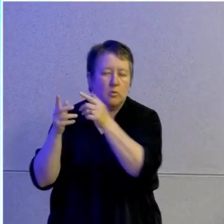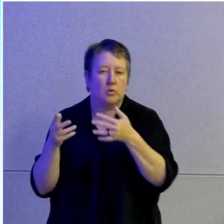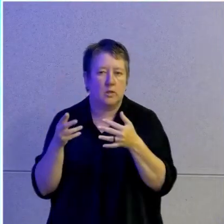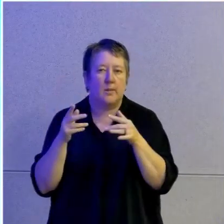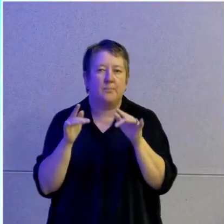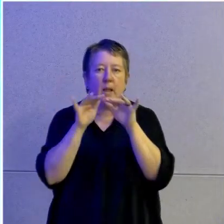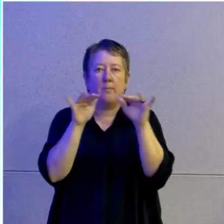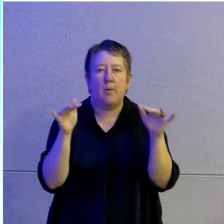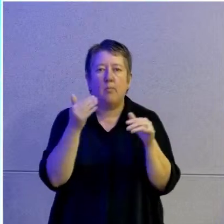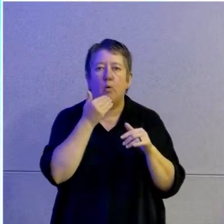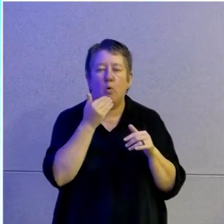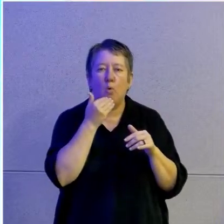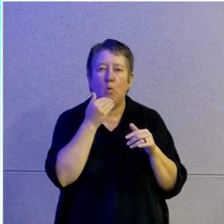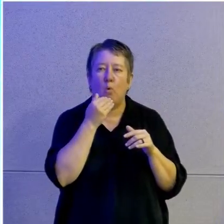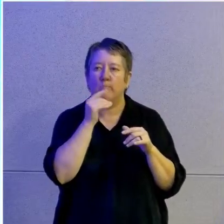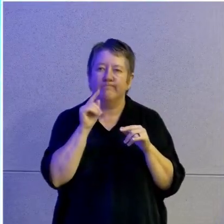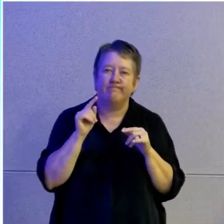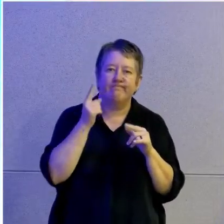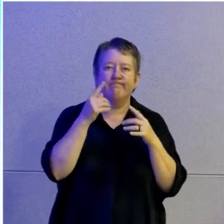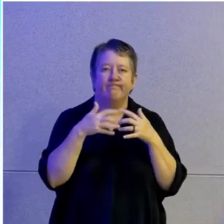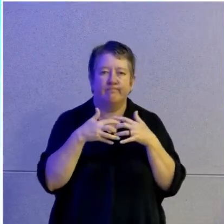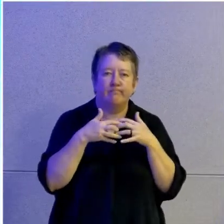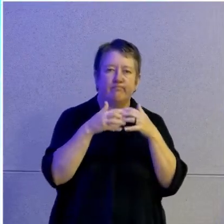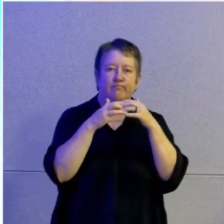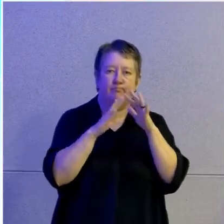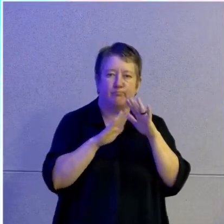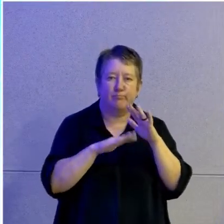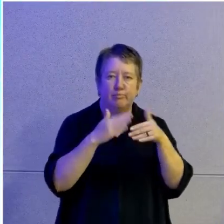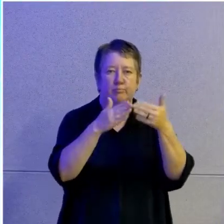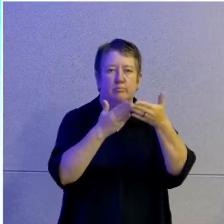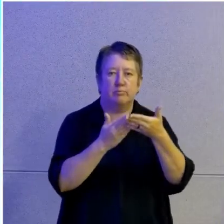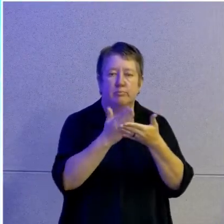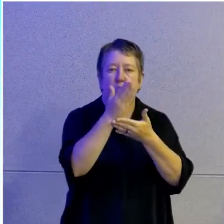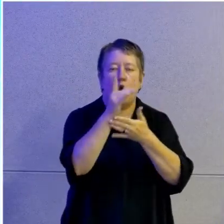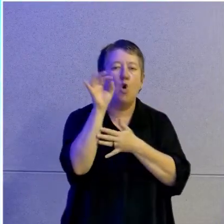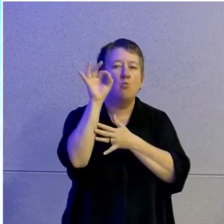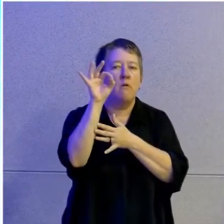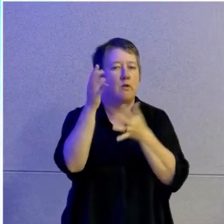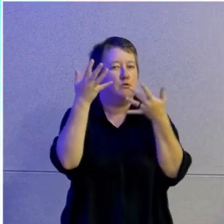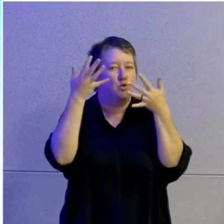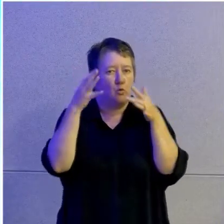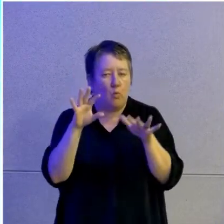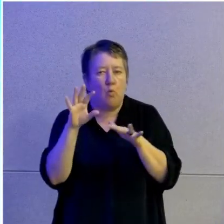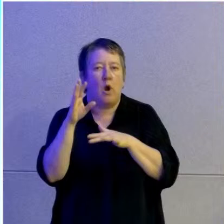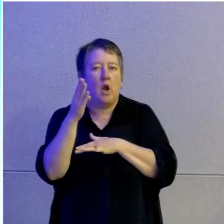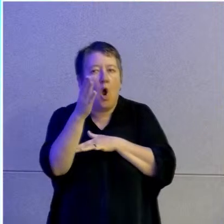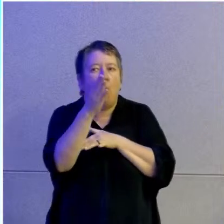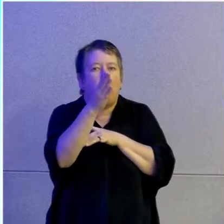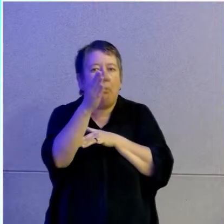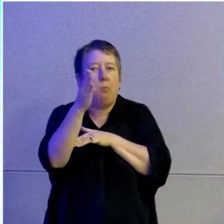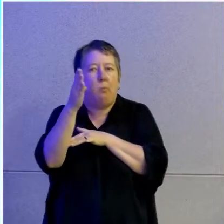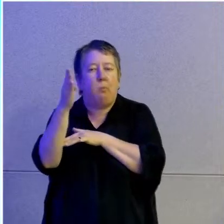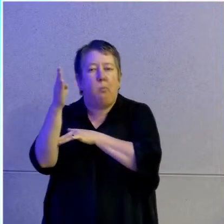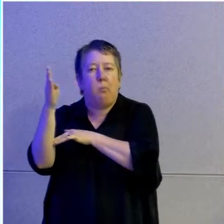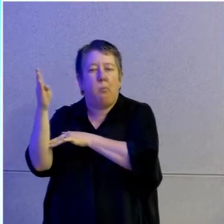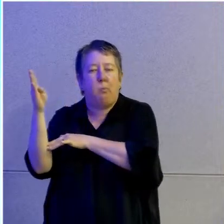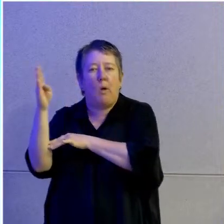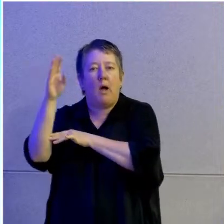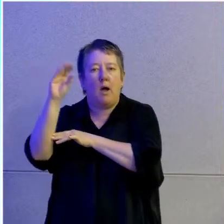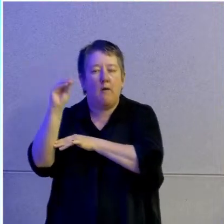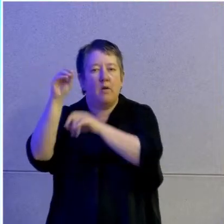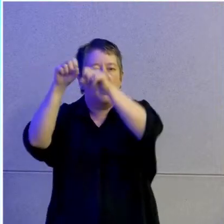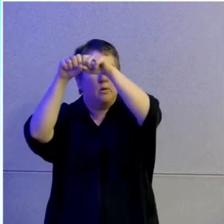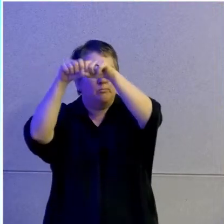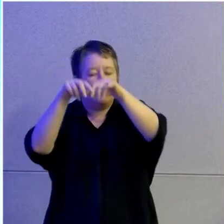are trailblazers, professors, people who are already there in the system, going down to